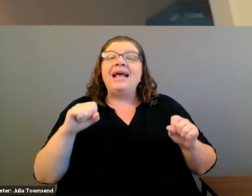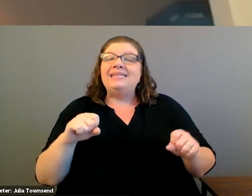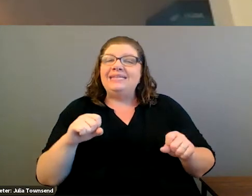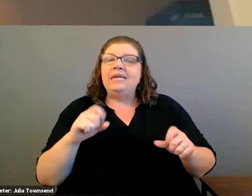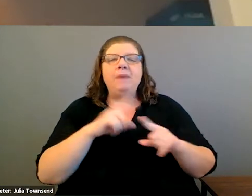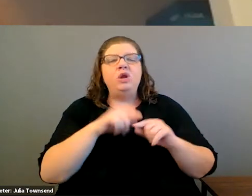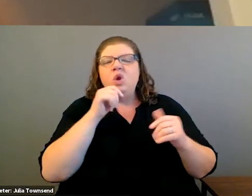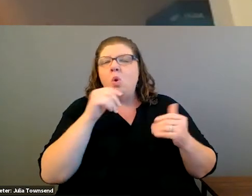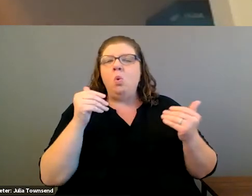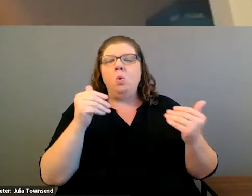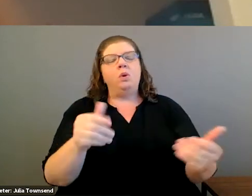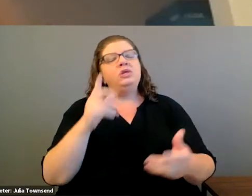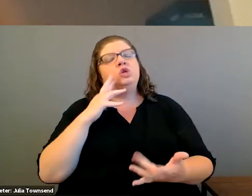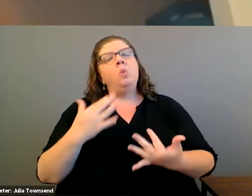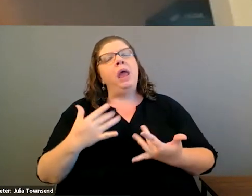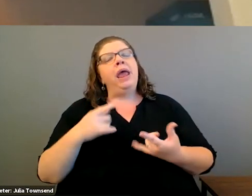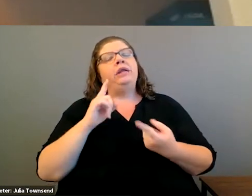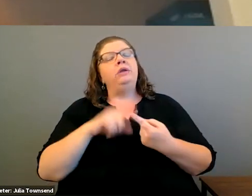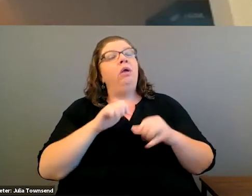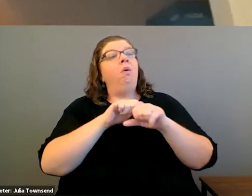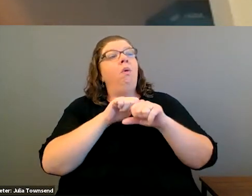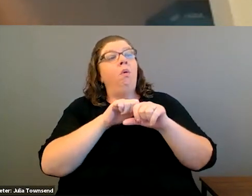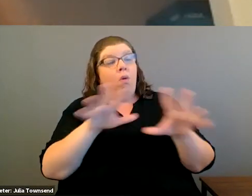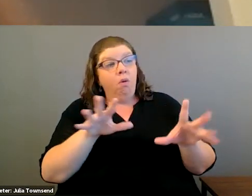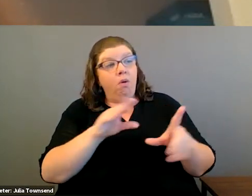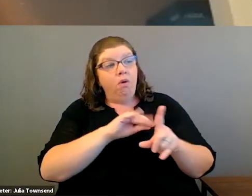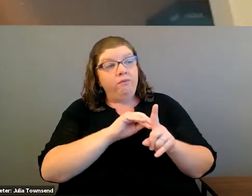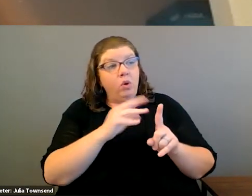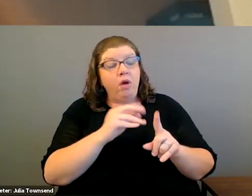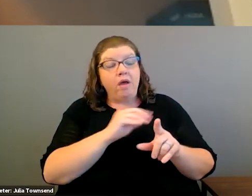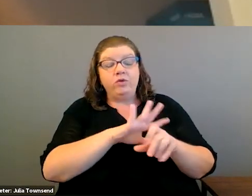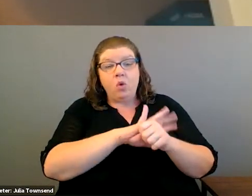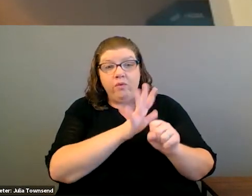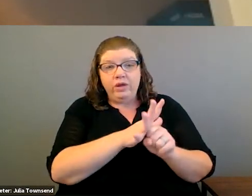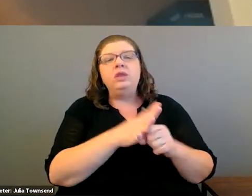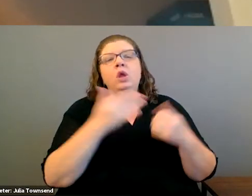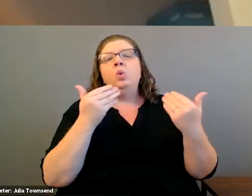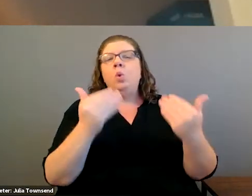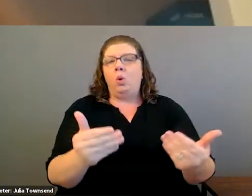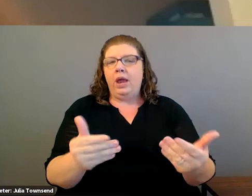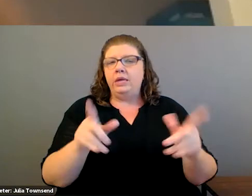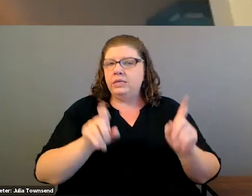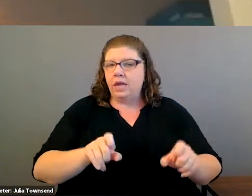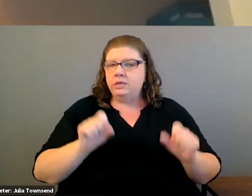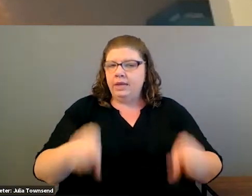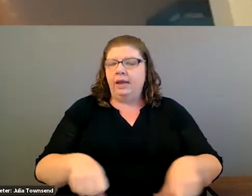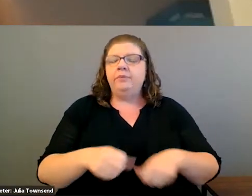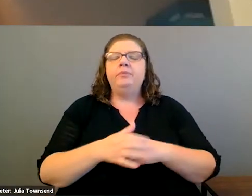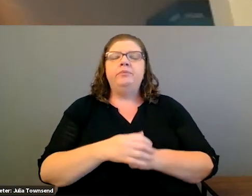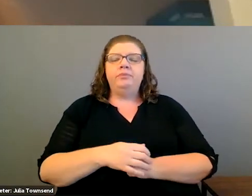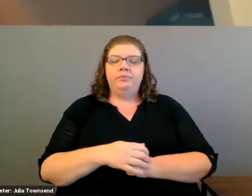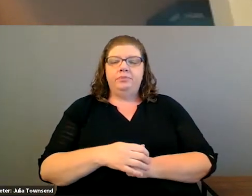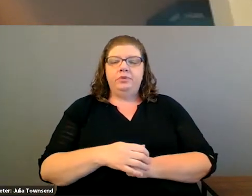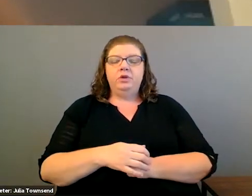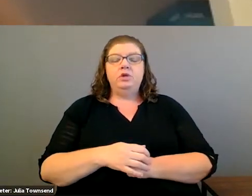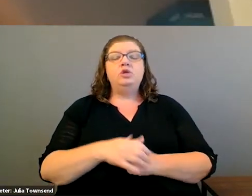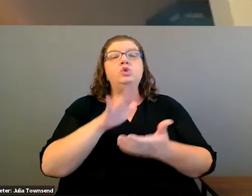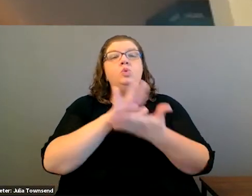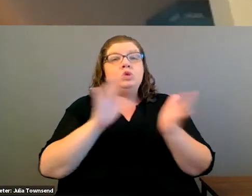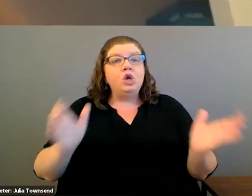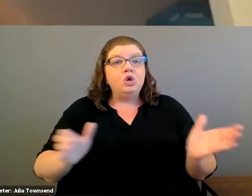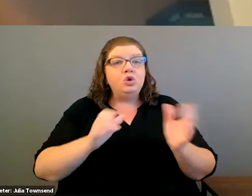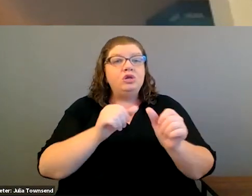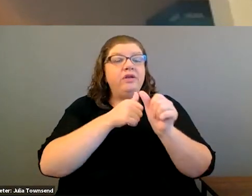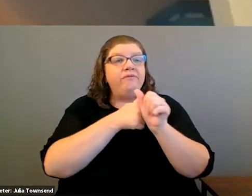times, such as when there's an outbreak of COVID at a school. Schools are urged to continue following the layers of safety with